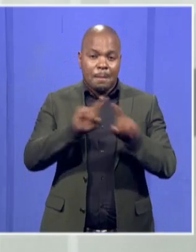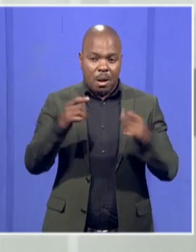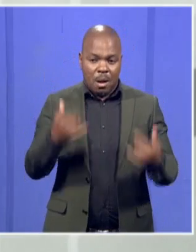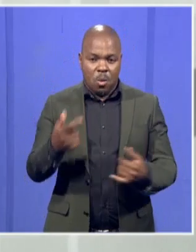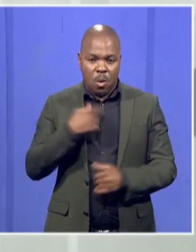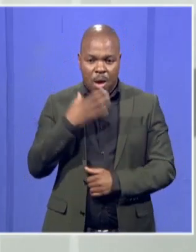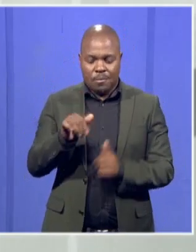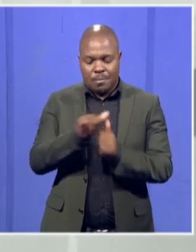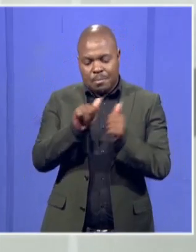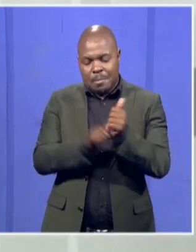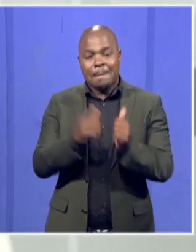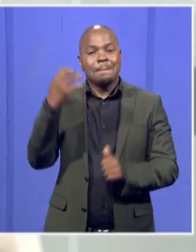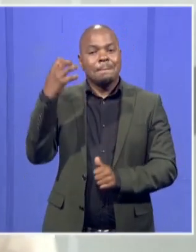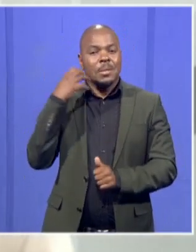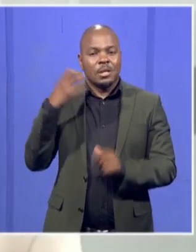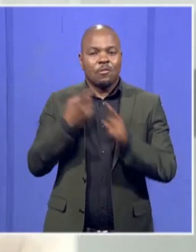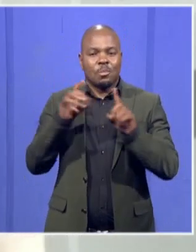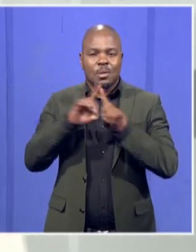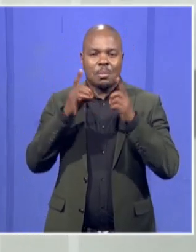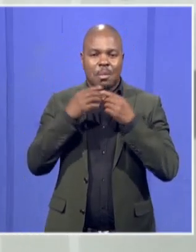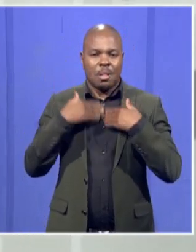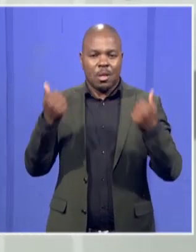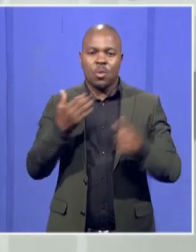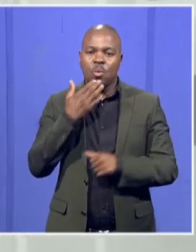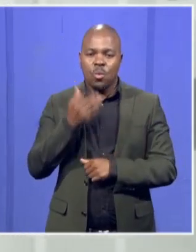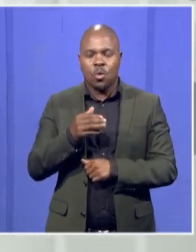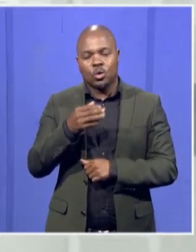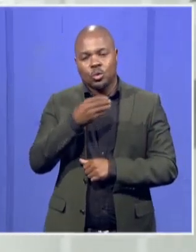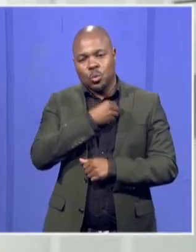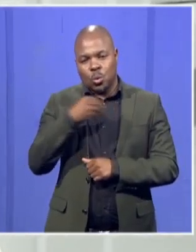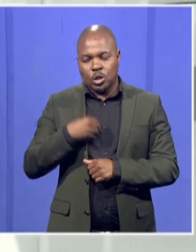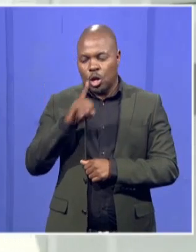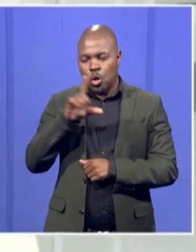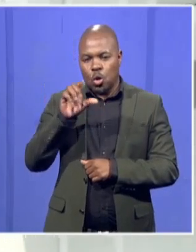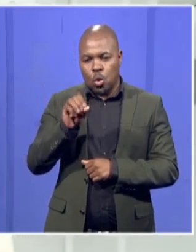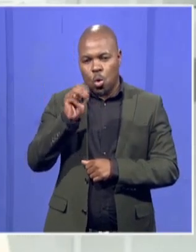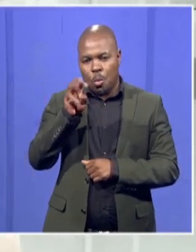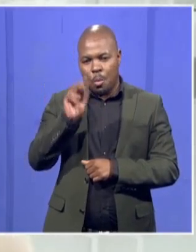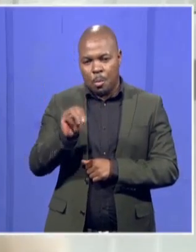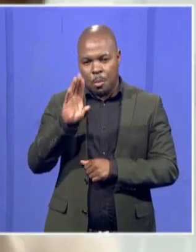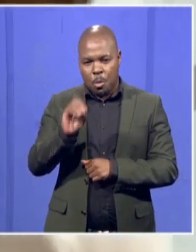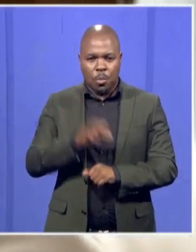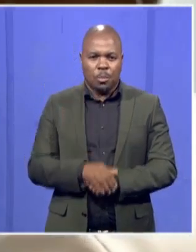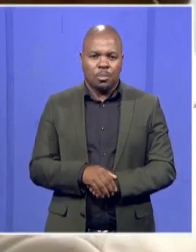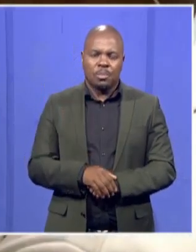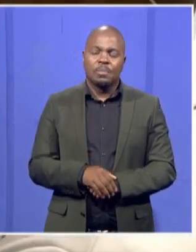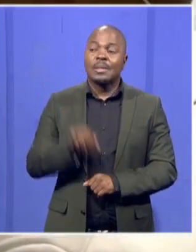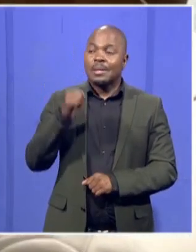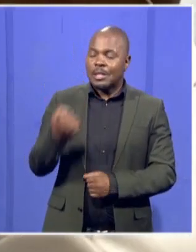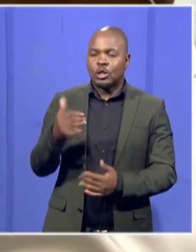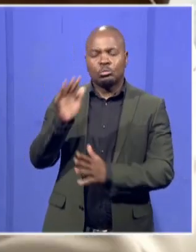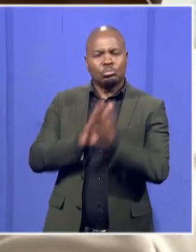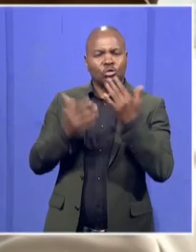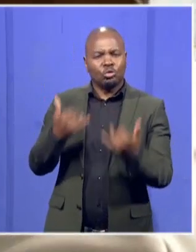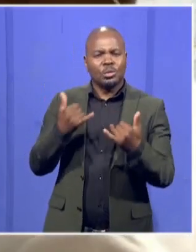the Deputy Minister of the Department of Health, Dr. Sibongiseni Dhlomo. Doctor, thank you so much for your time. Just talk to us about today's proceedings and